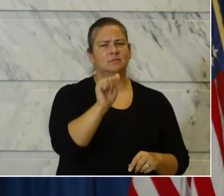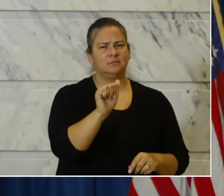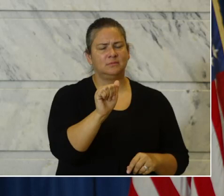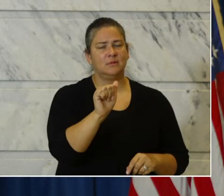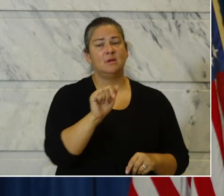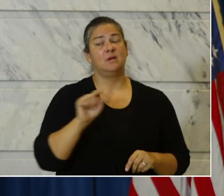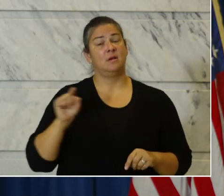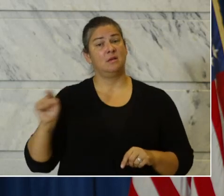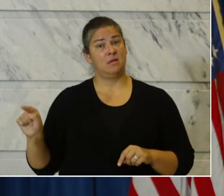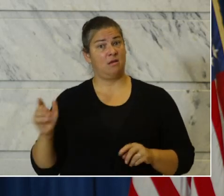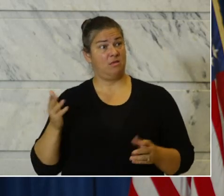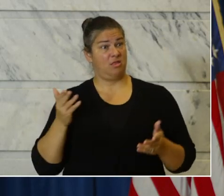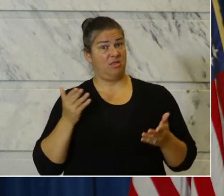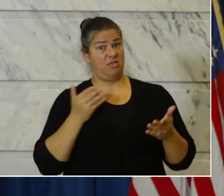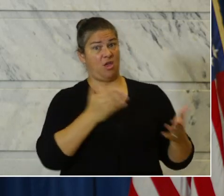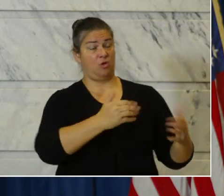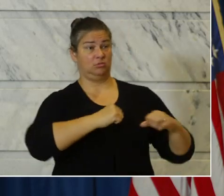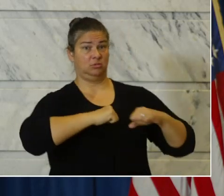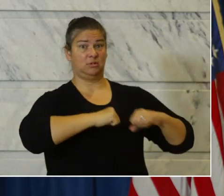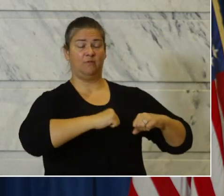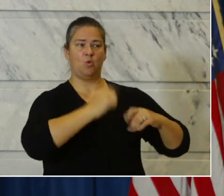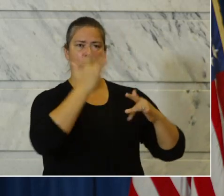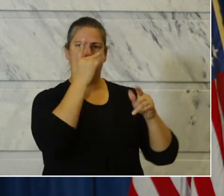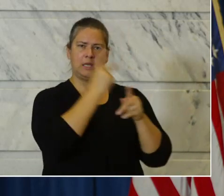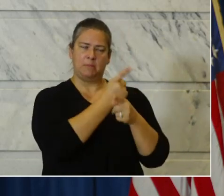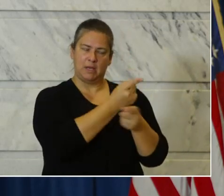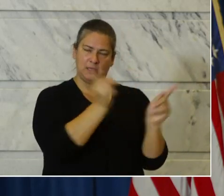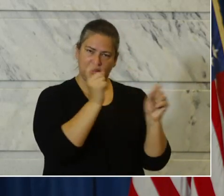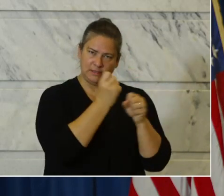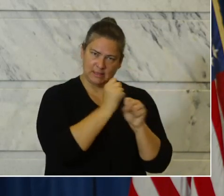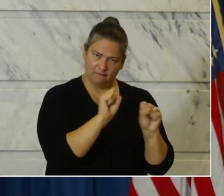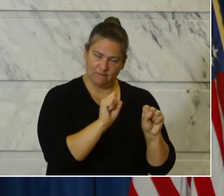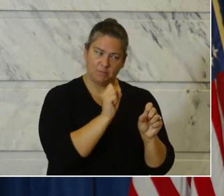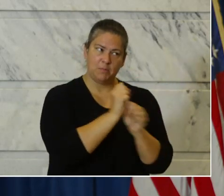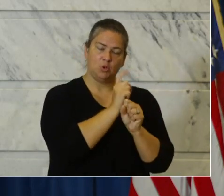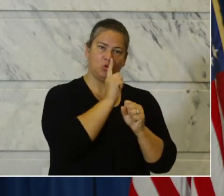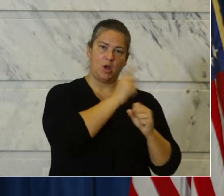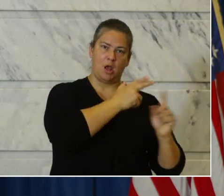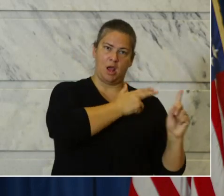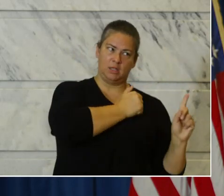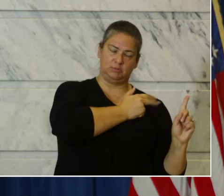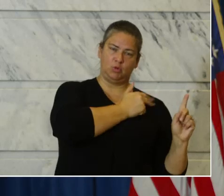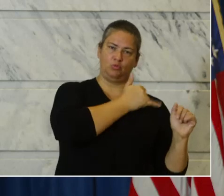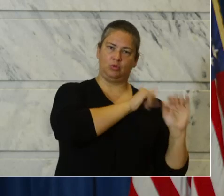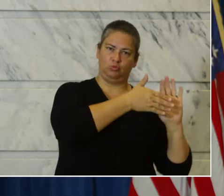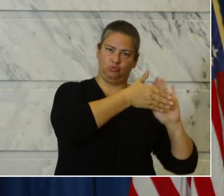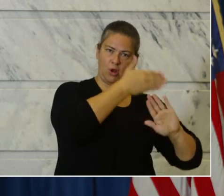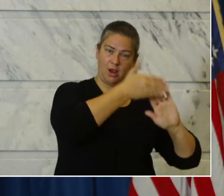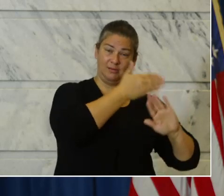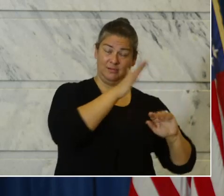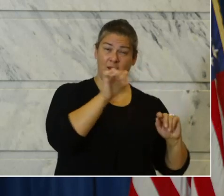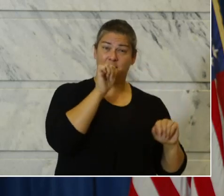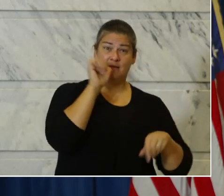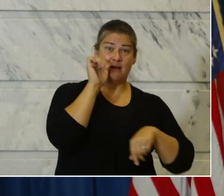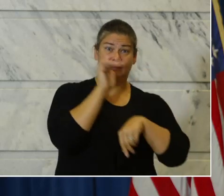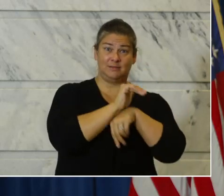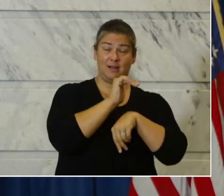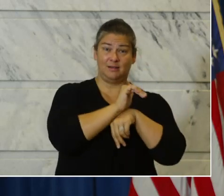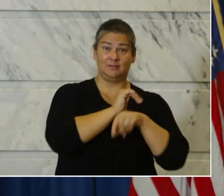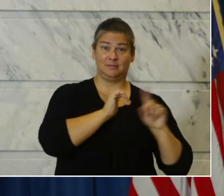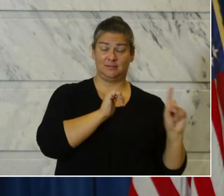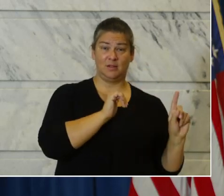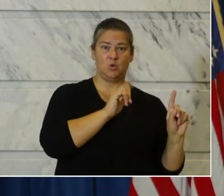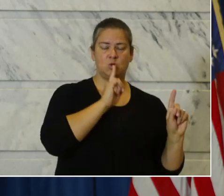there to both keep people safe and ensure things like our hospitals can continue to operate when last night they were